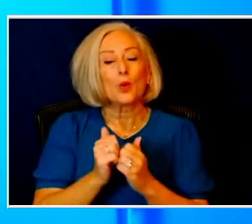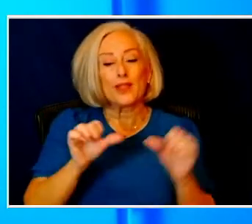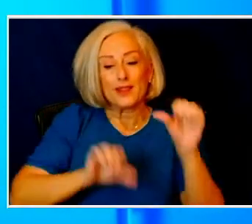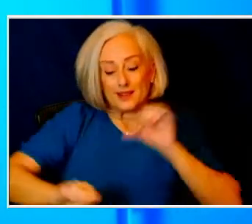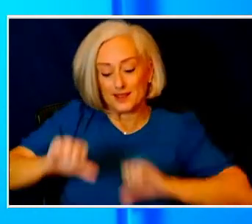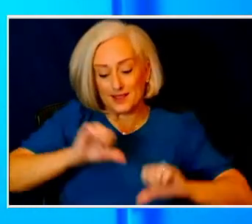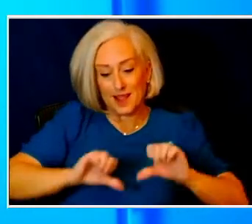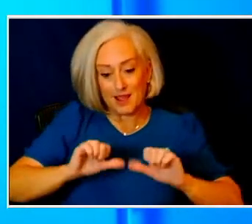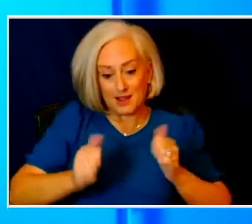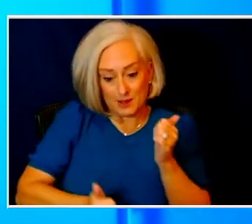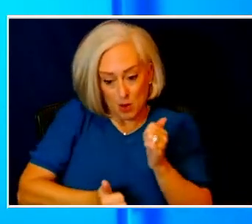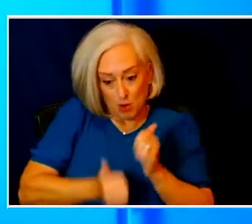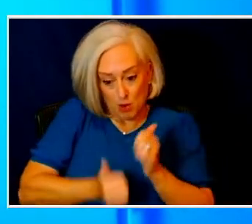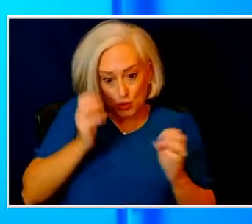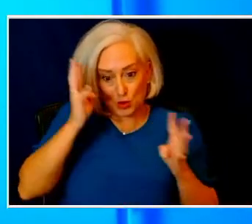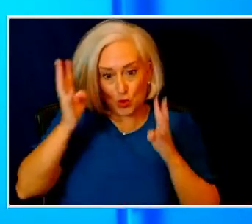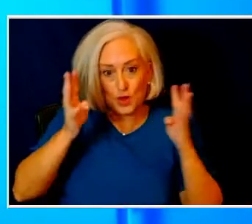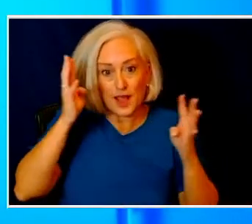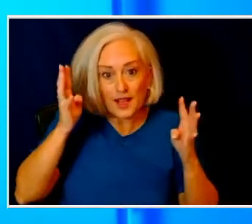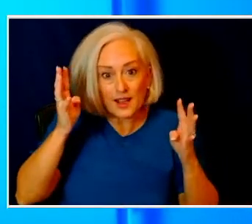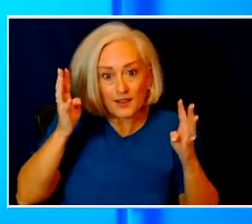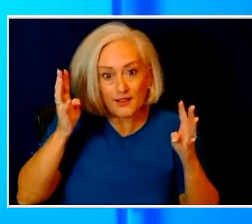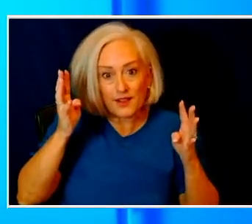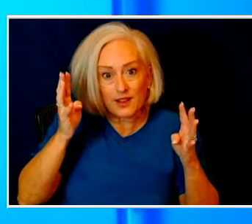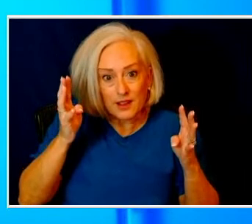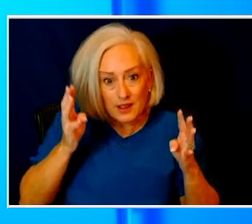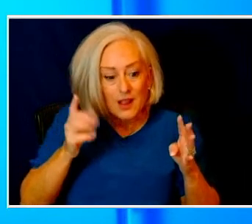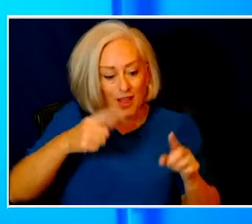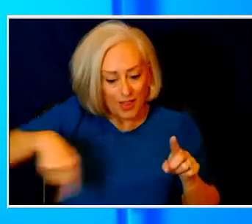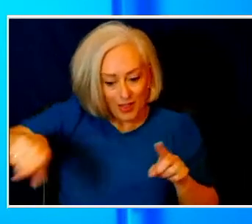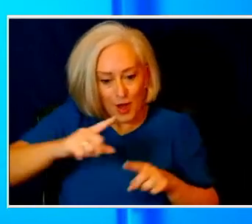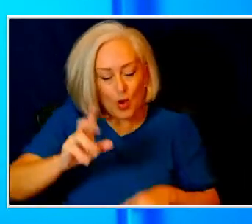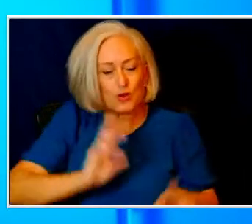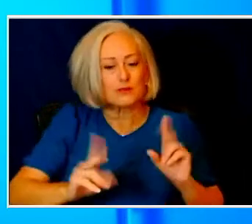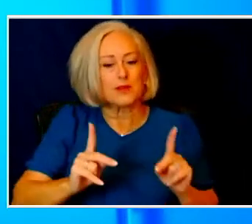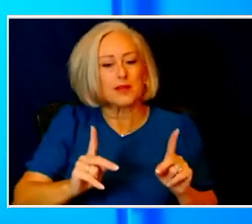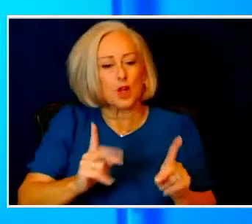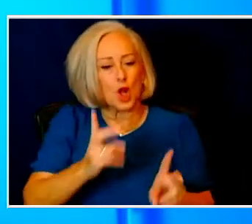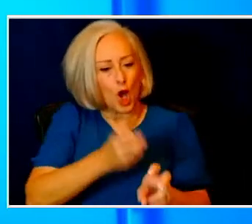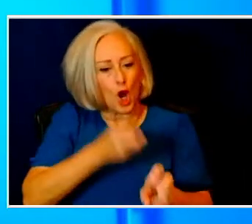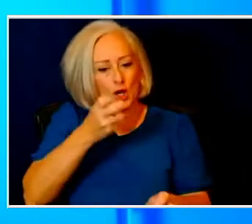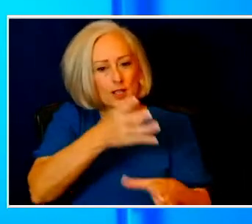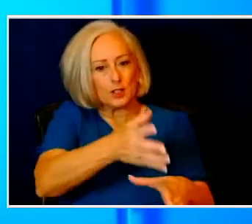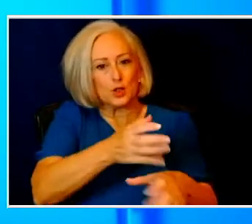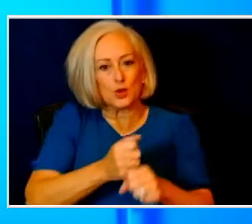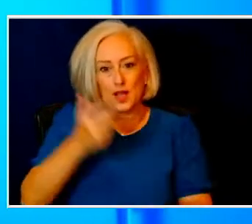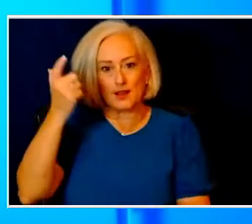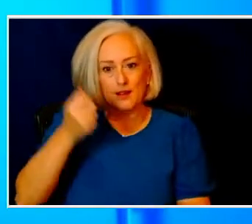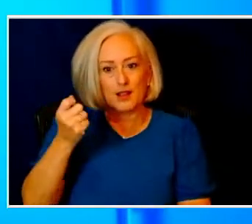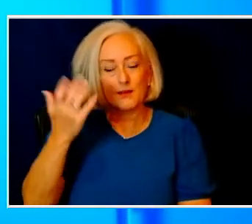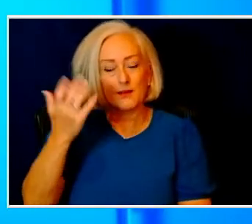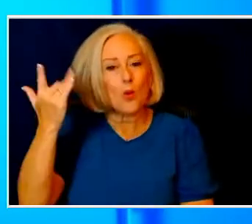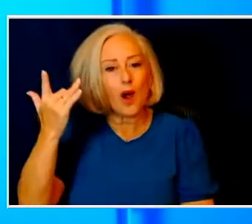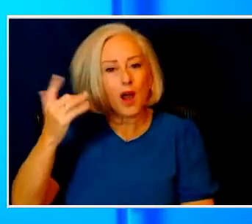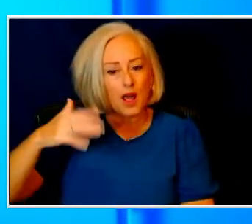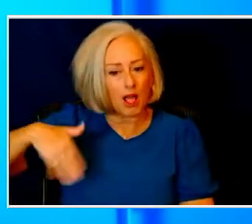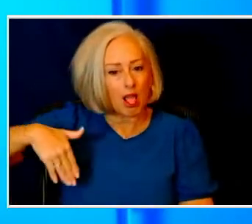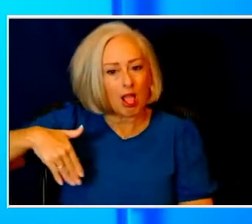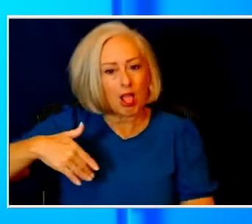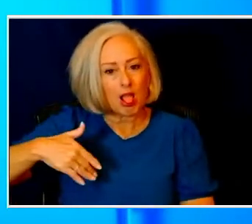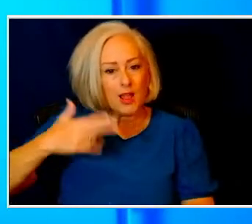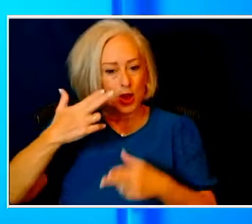have the most difficulty getting funding. They haven't established a reputation yet. They, NIH funding tends to